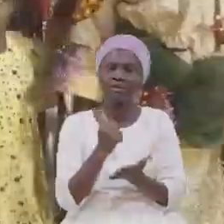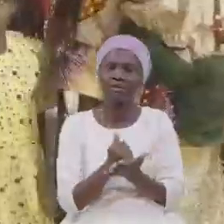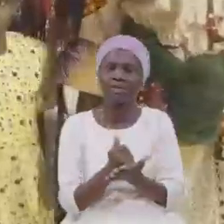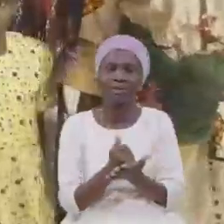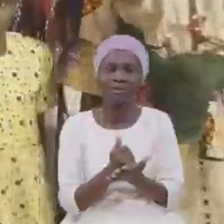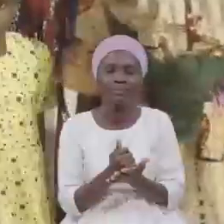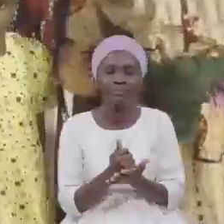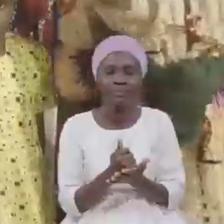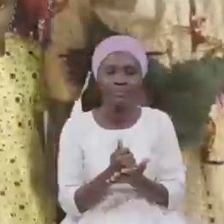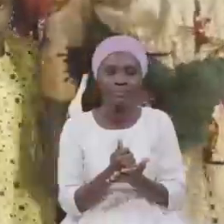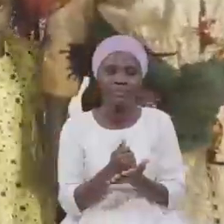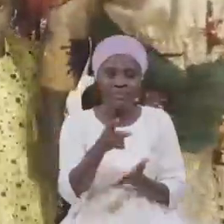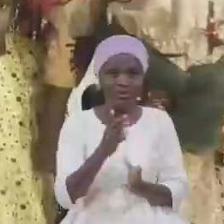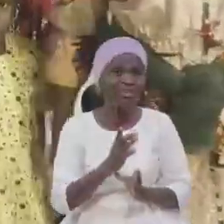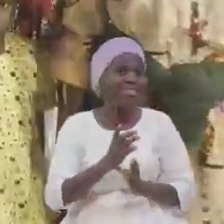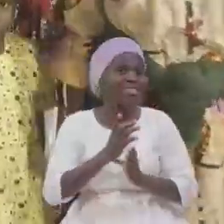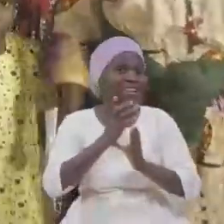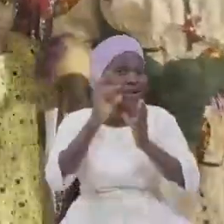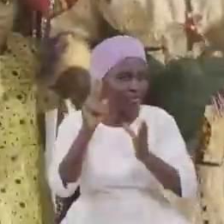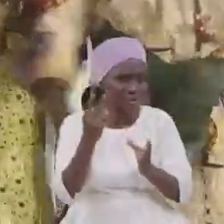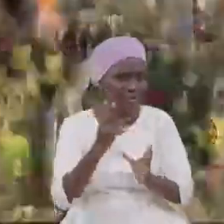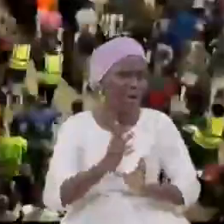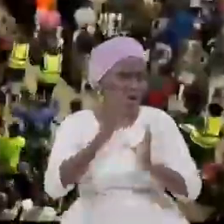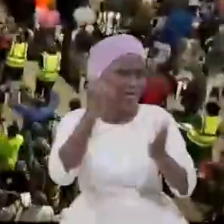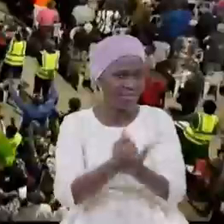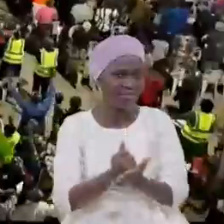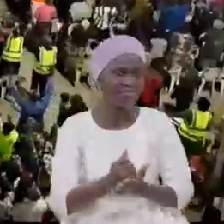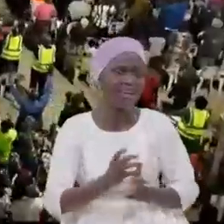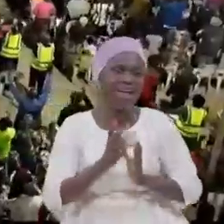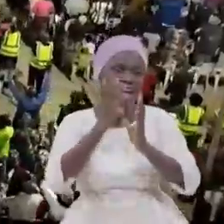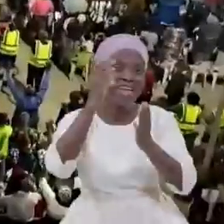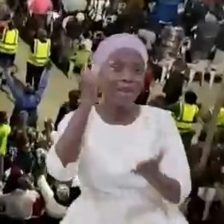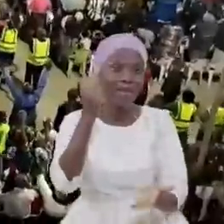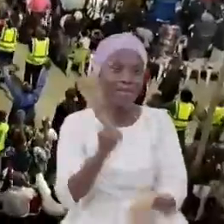You must shout a second amen before you sit down.